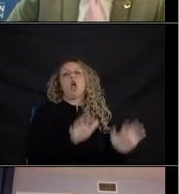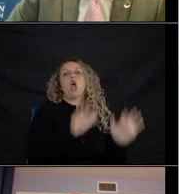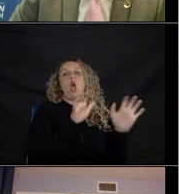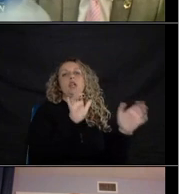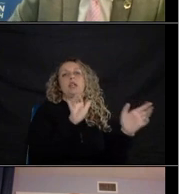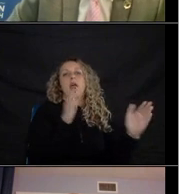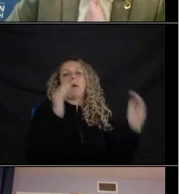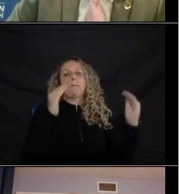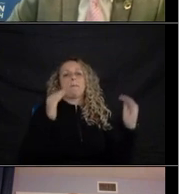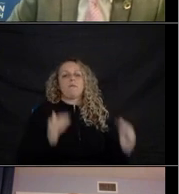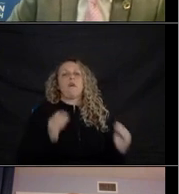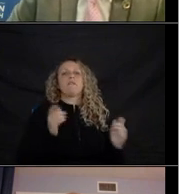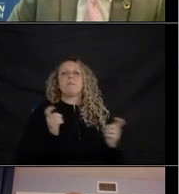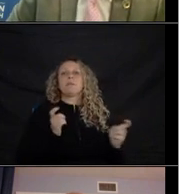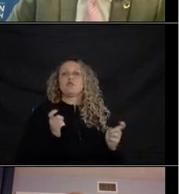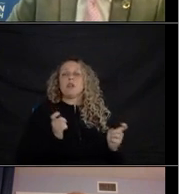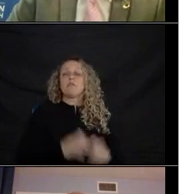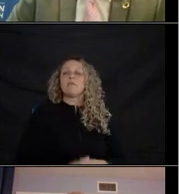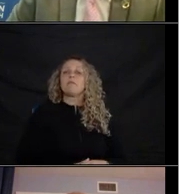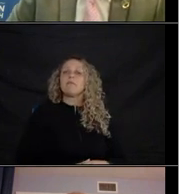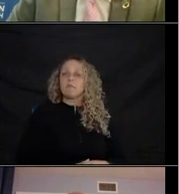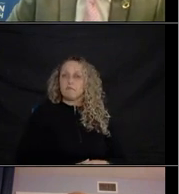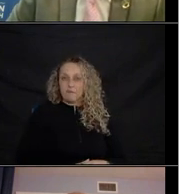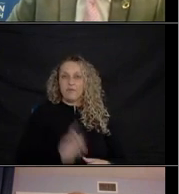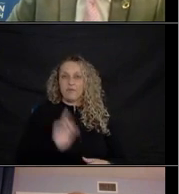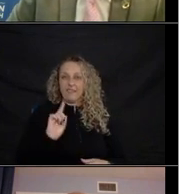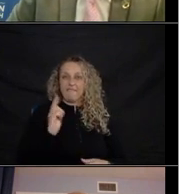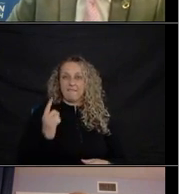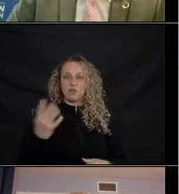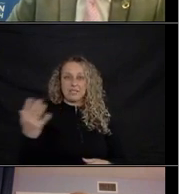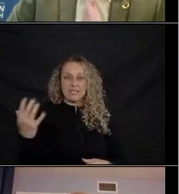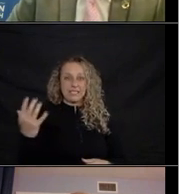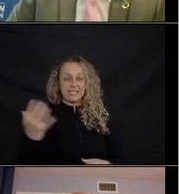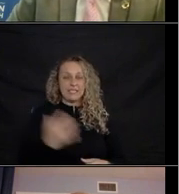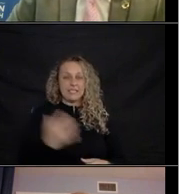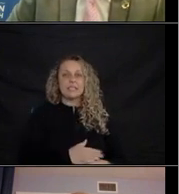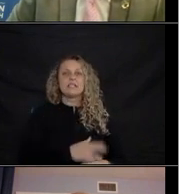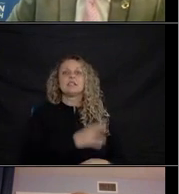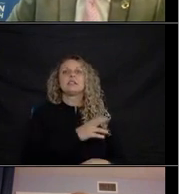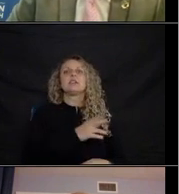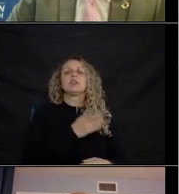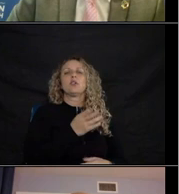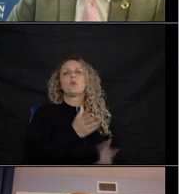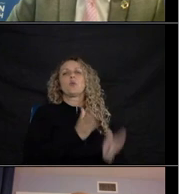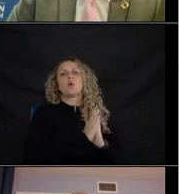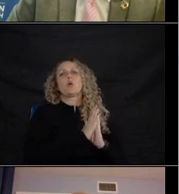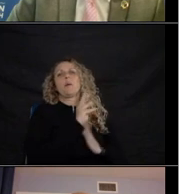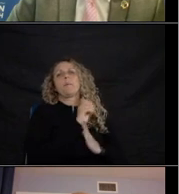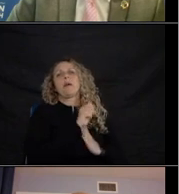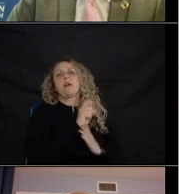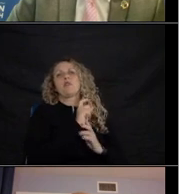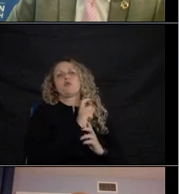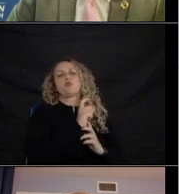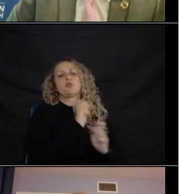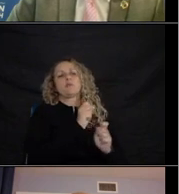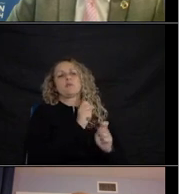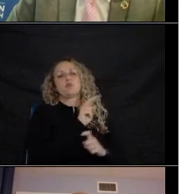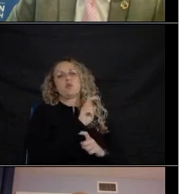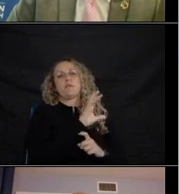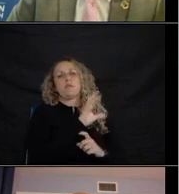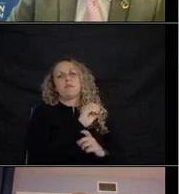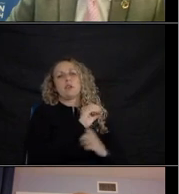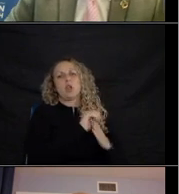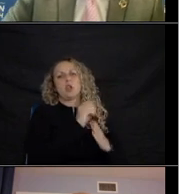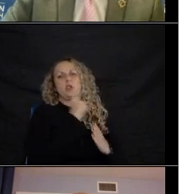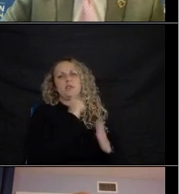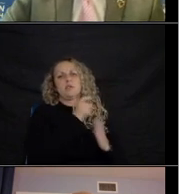to administrative. Our first is approve the request of Mayor Grant to distribute $250 of community support